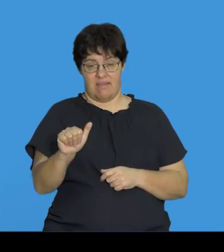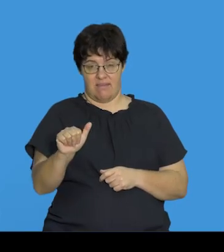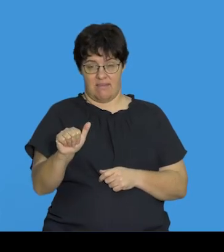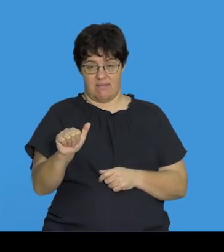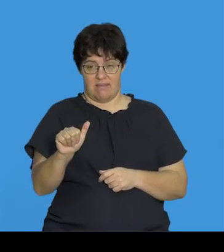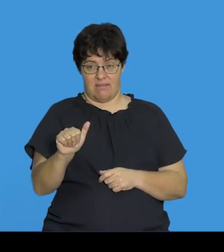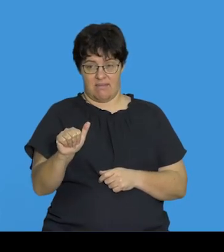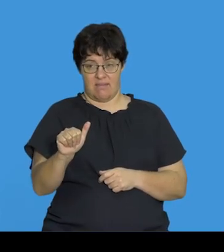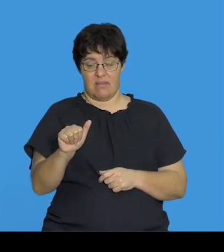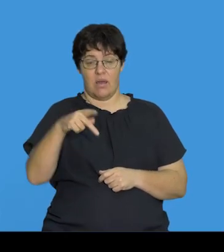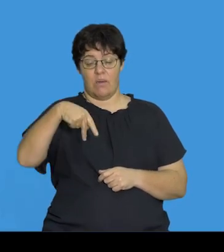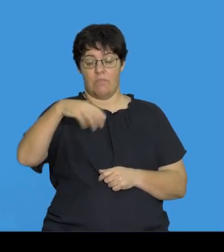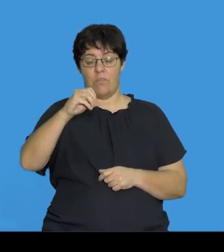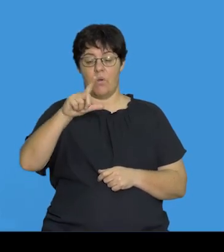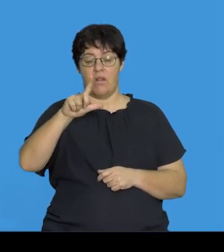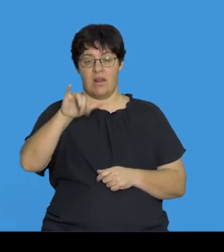RNA